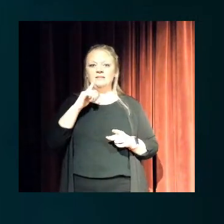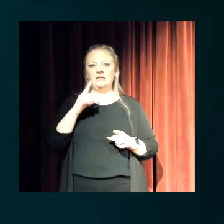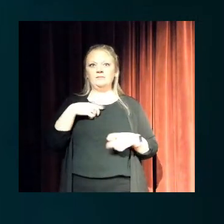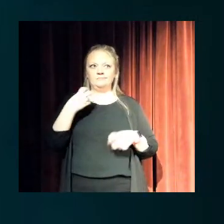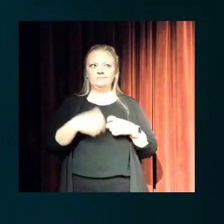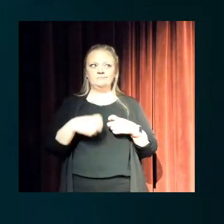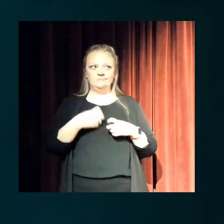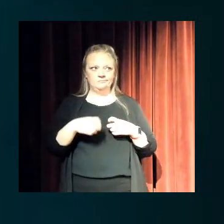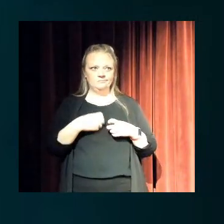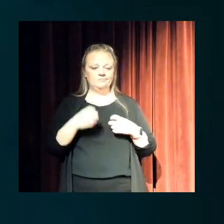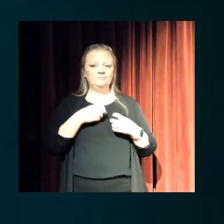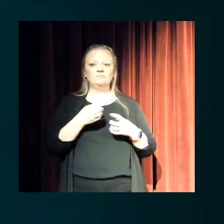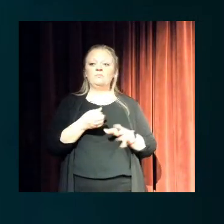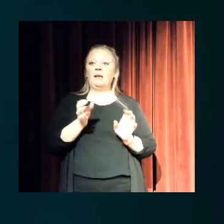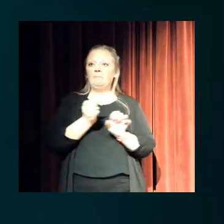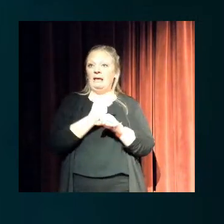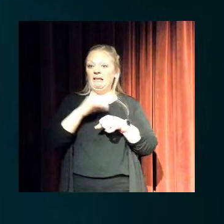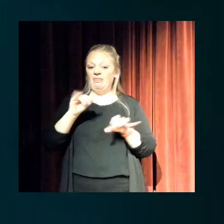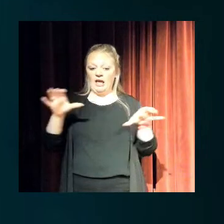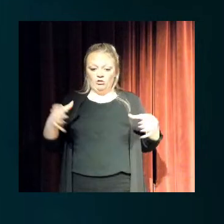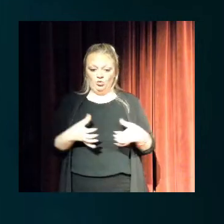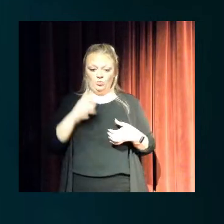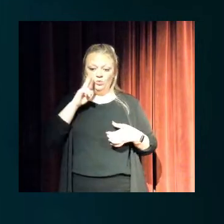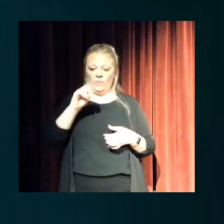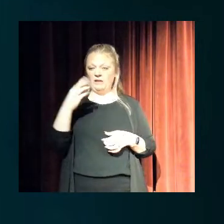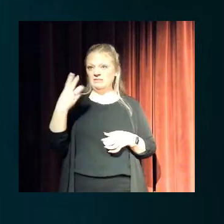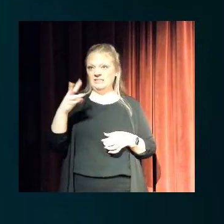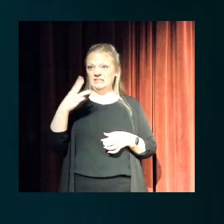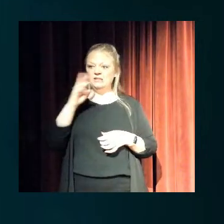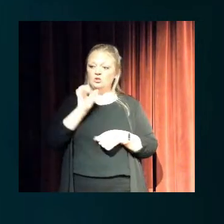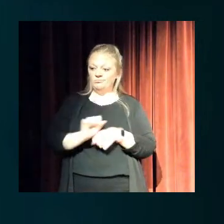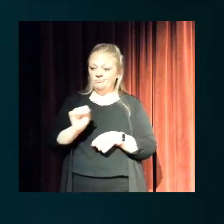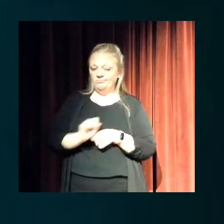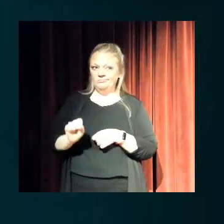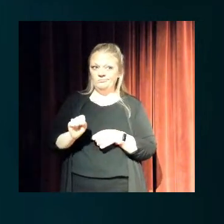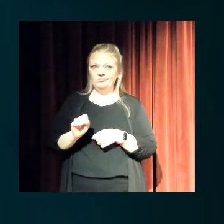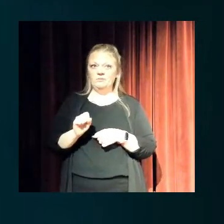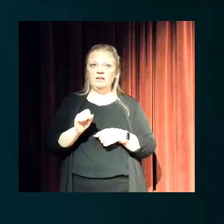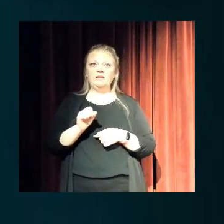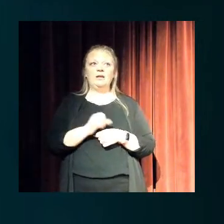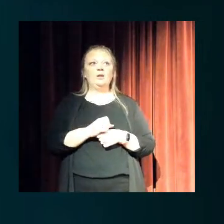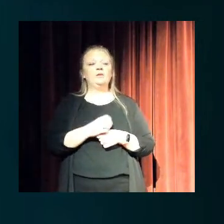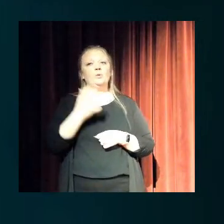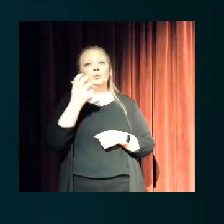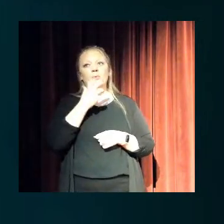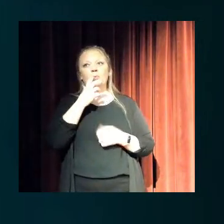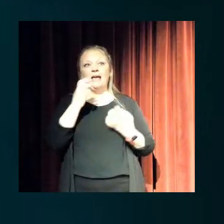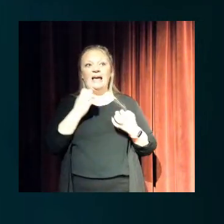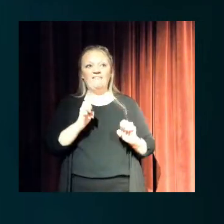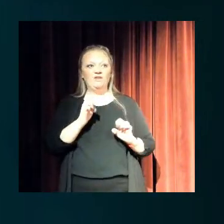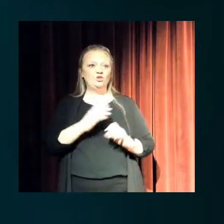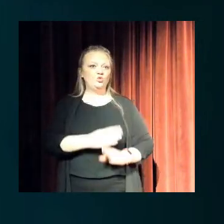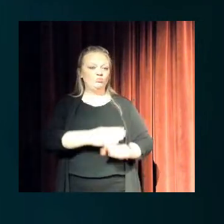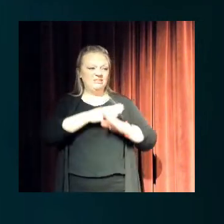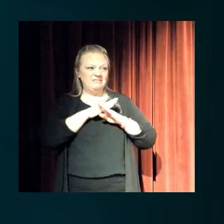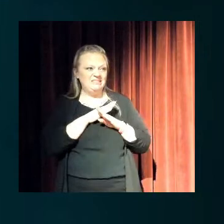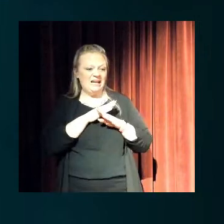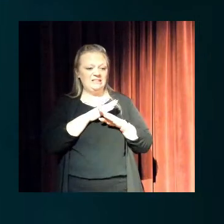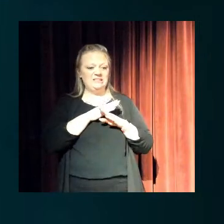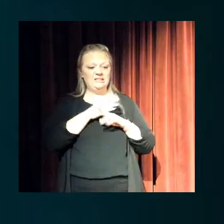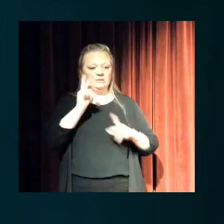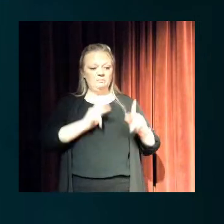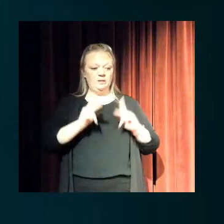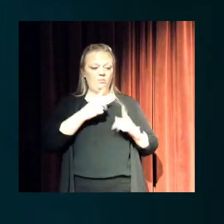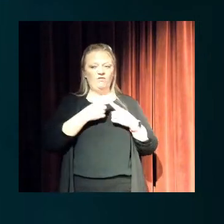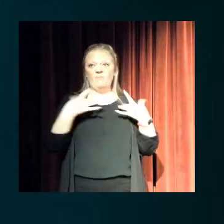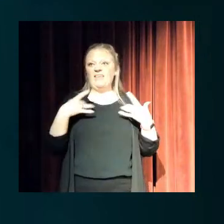and creating the Opiate Task Force in 2016, to the incredible efforts put in to protect our public from the health